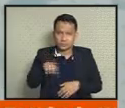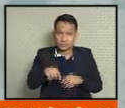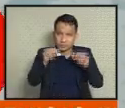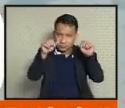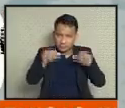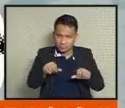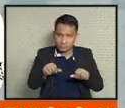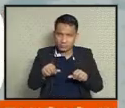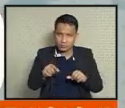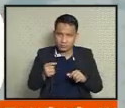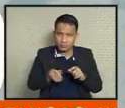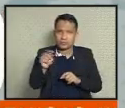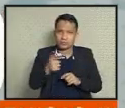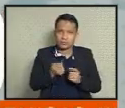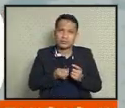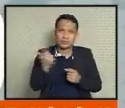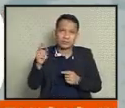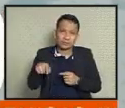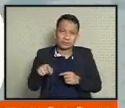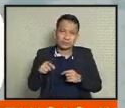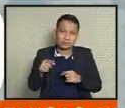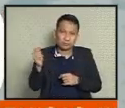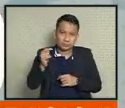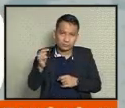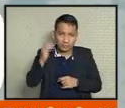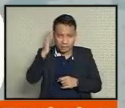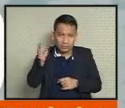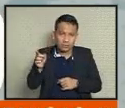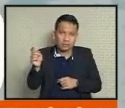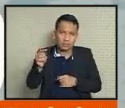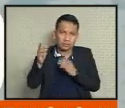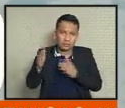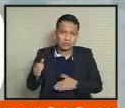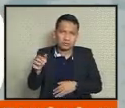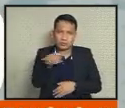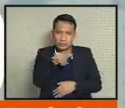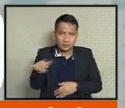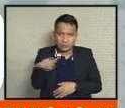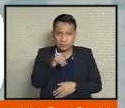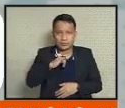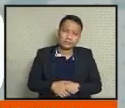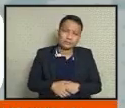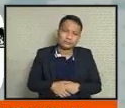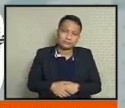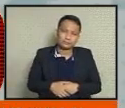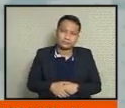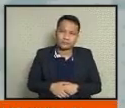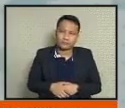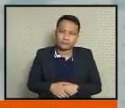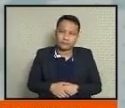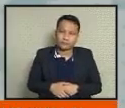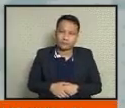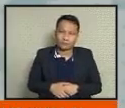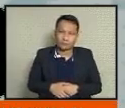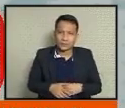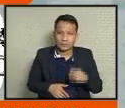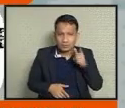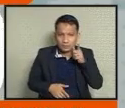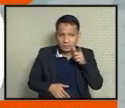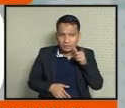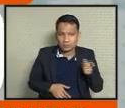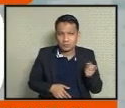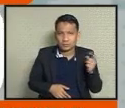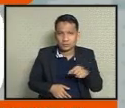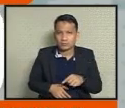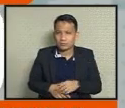yung inyong YouTube account because of that. Okay. Alam niyo po yan, sir. YouTuber ka. Pareho tayo YouTuber. I know it. Leng. You know, I can come